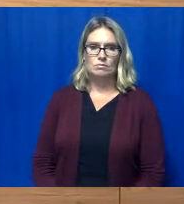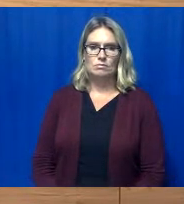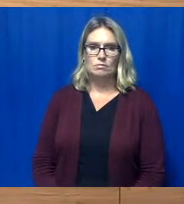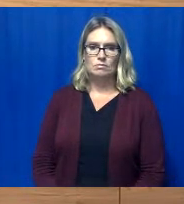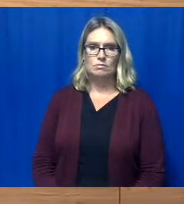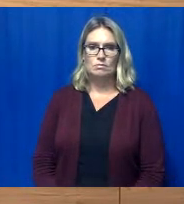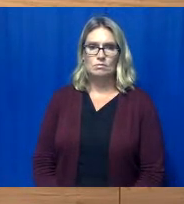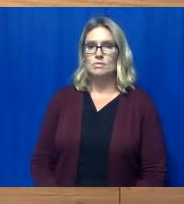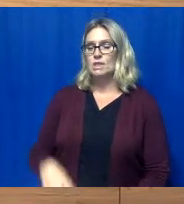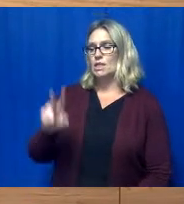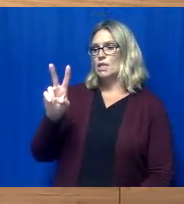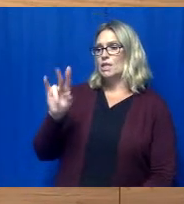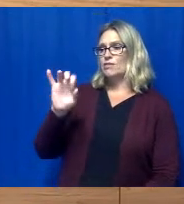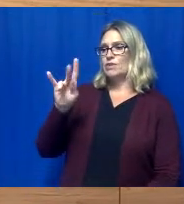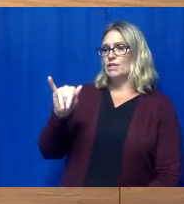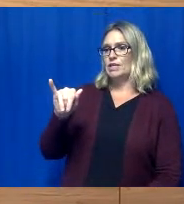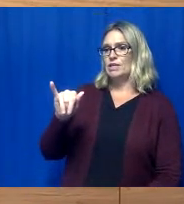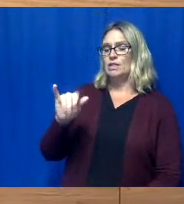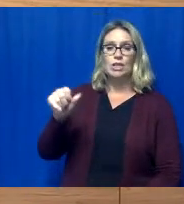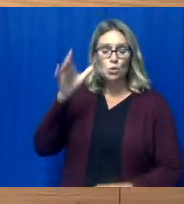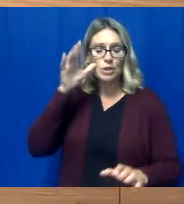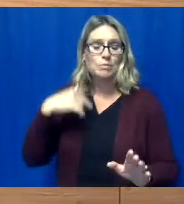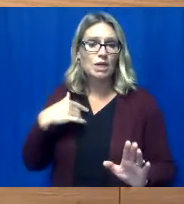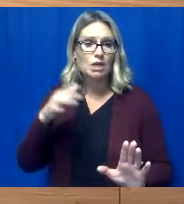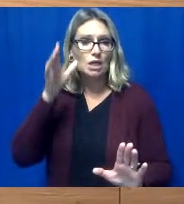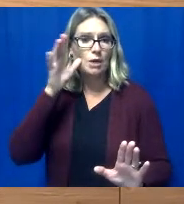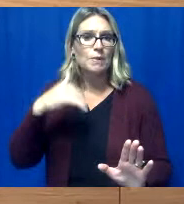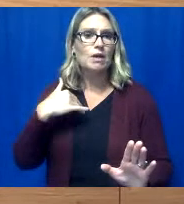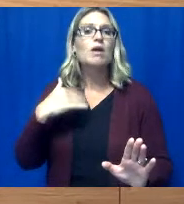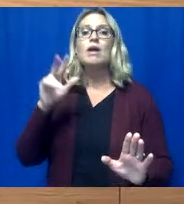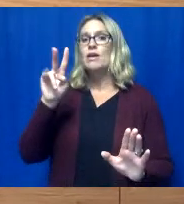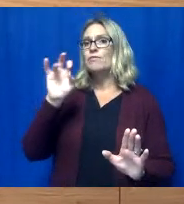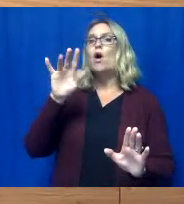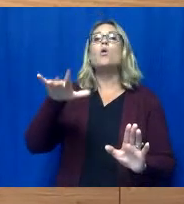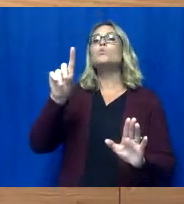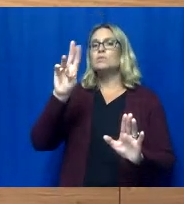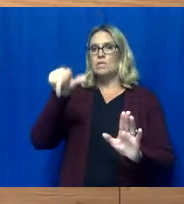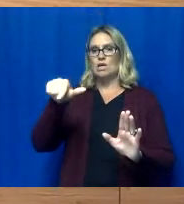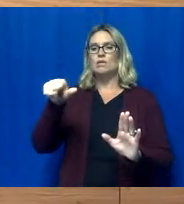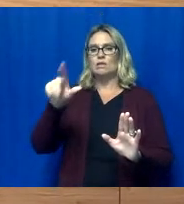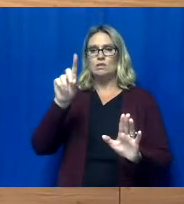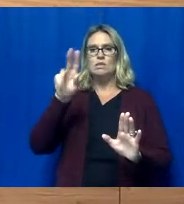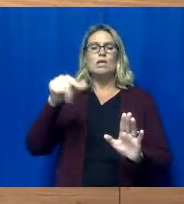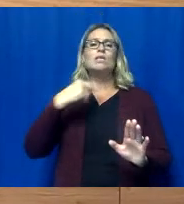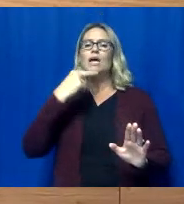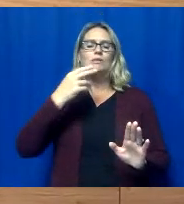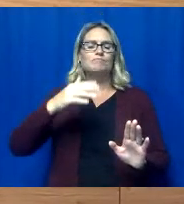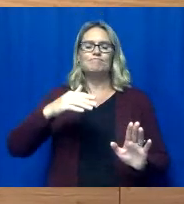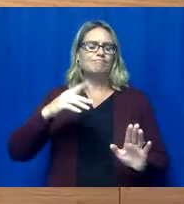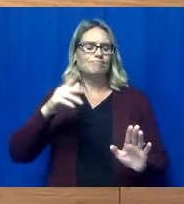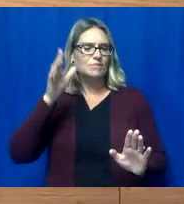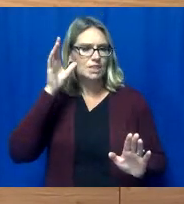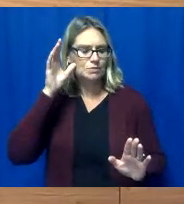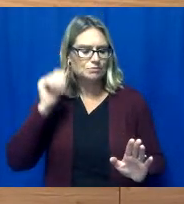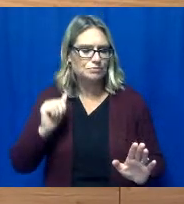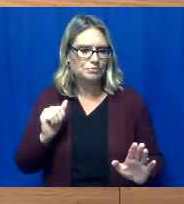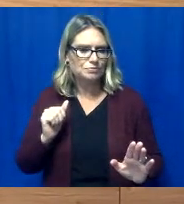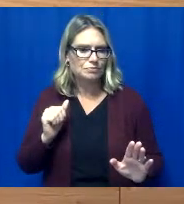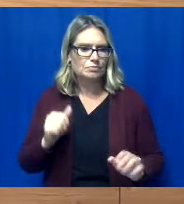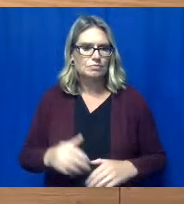Vicky Hogarth, CHCO. Can you hear me? Oh, hang on, Vicky. Yes, Doug, little louder, please. Yes, for